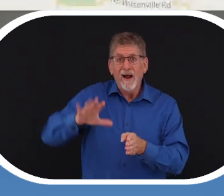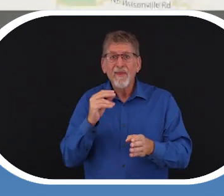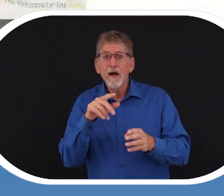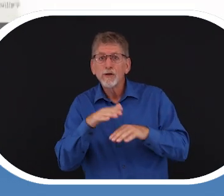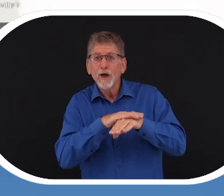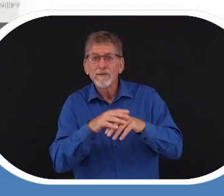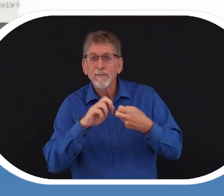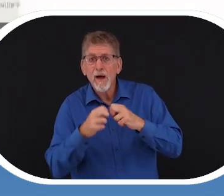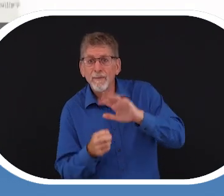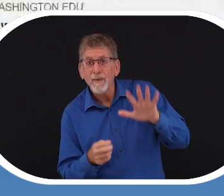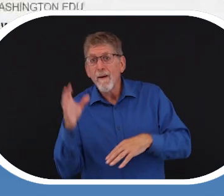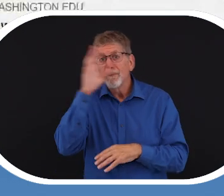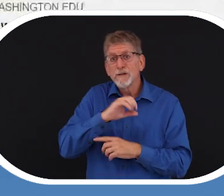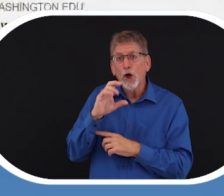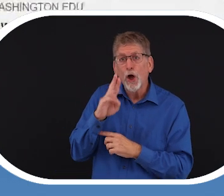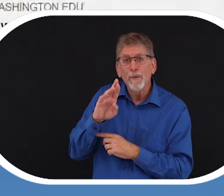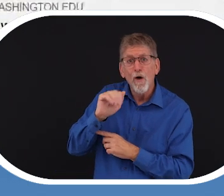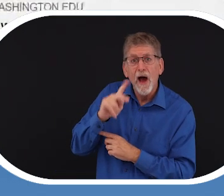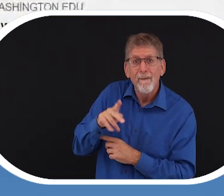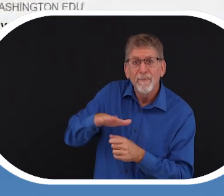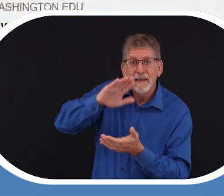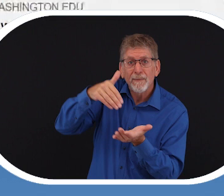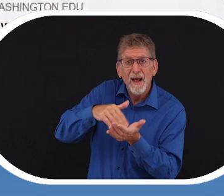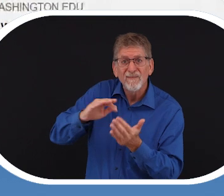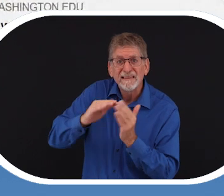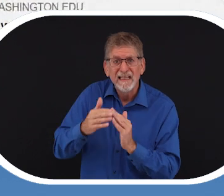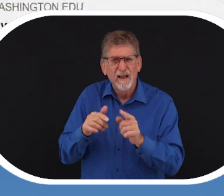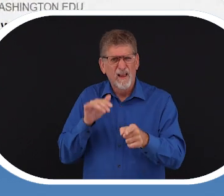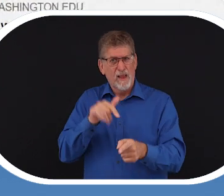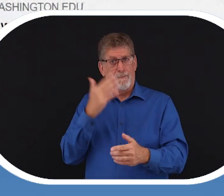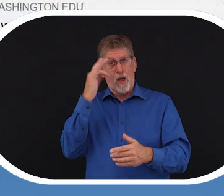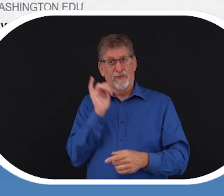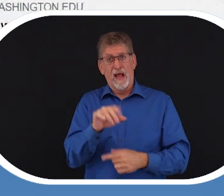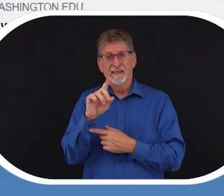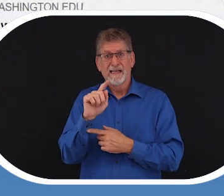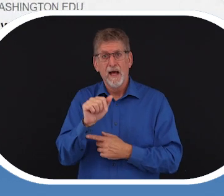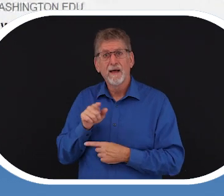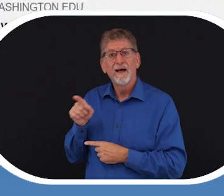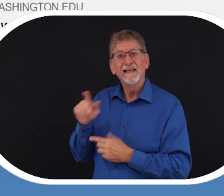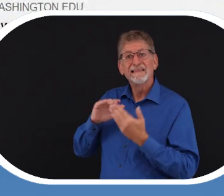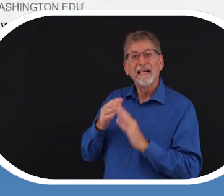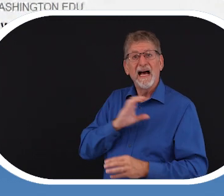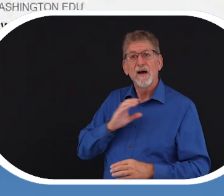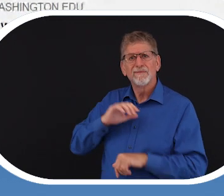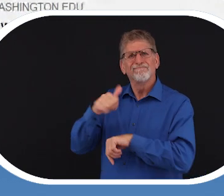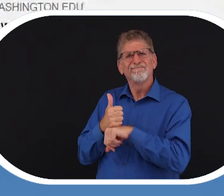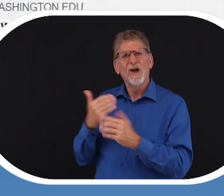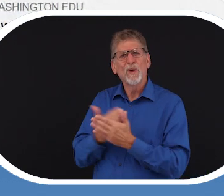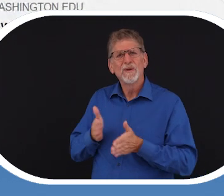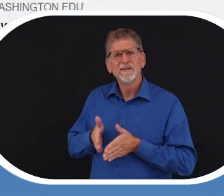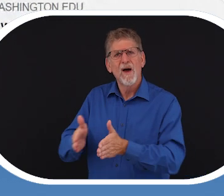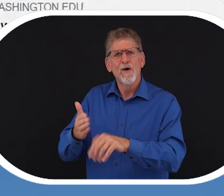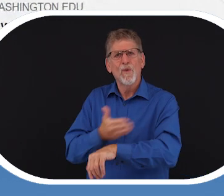core. As a result of our data, the Newberg City Council established a new sidewalk renovation program in the region, including